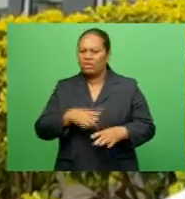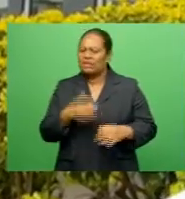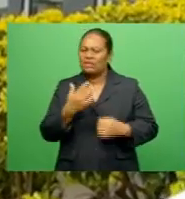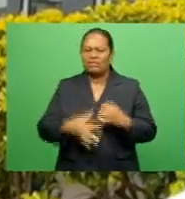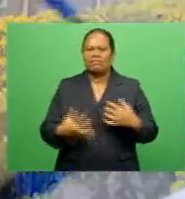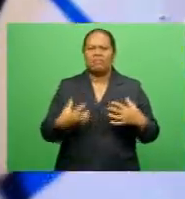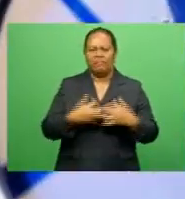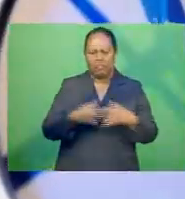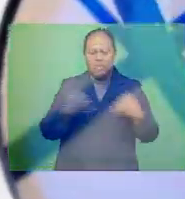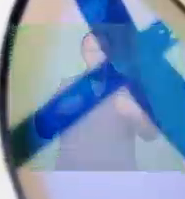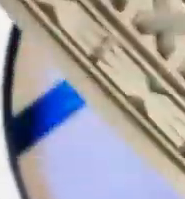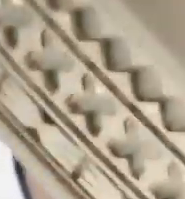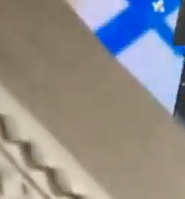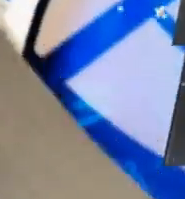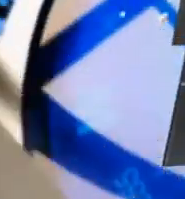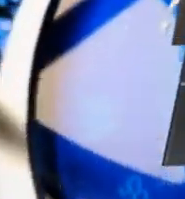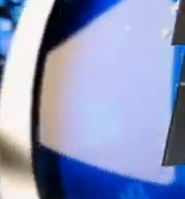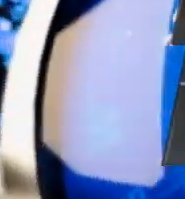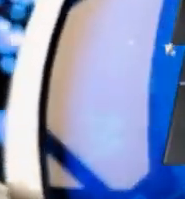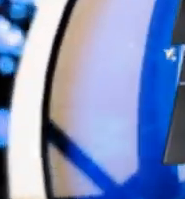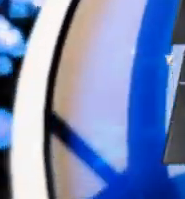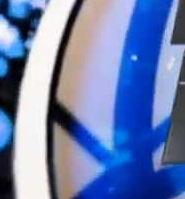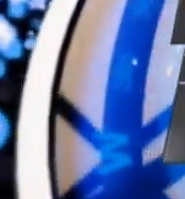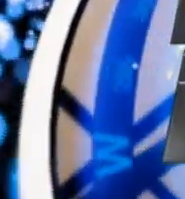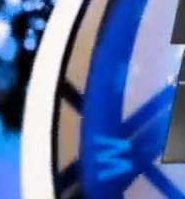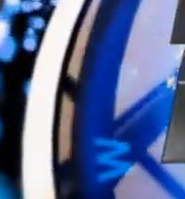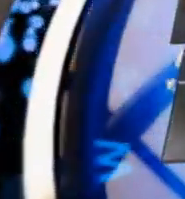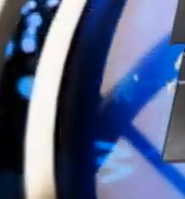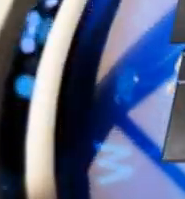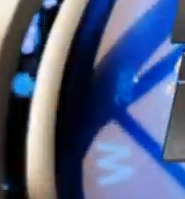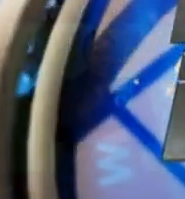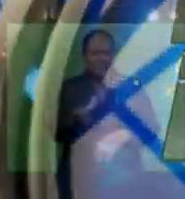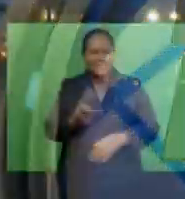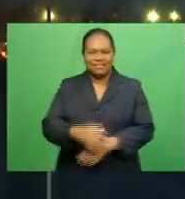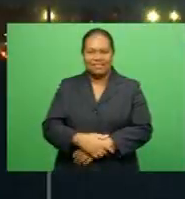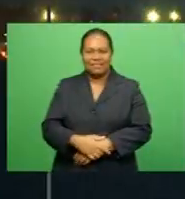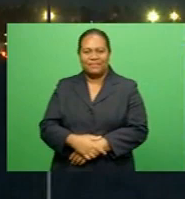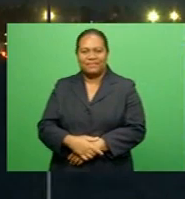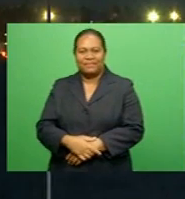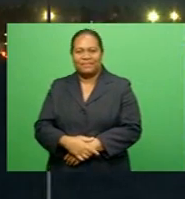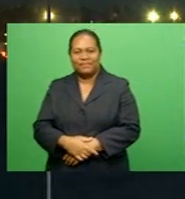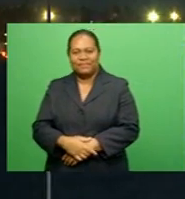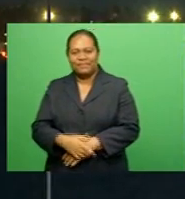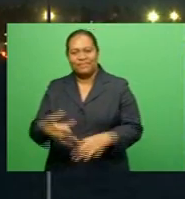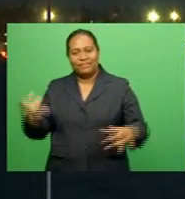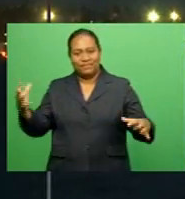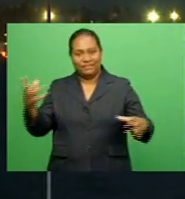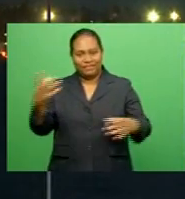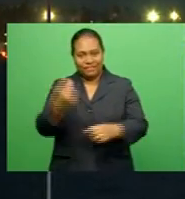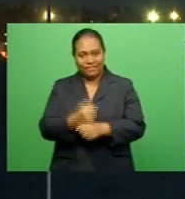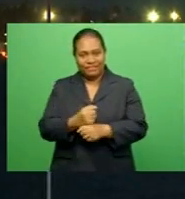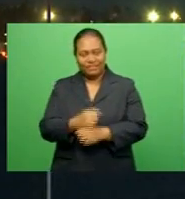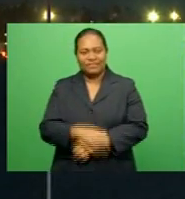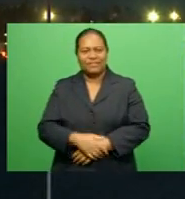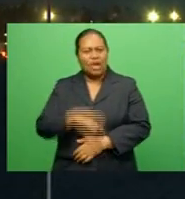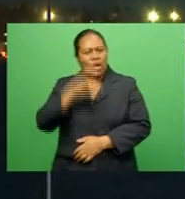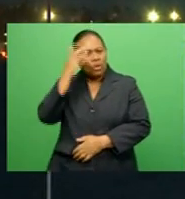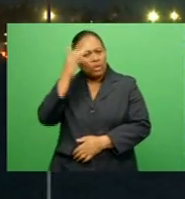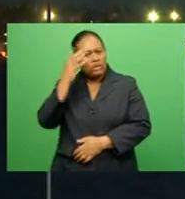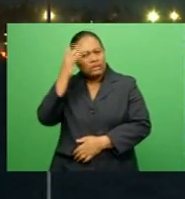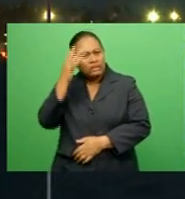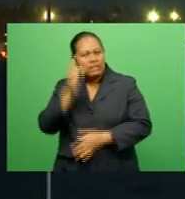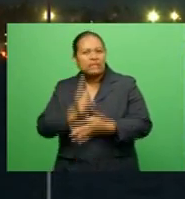implemented now. Recapping our main stories,